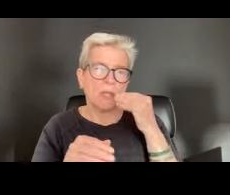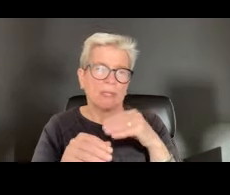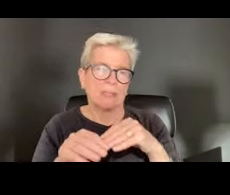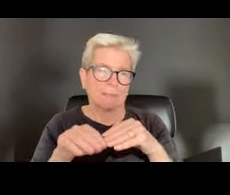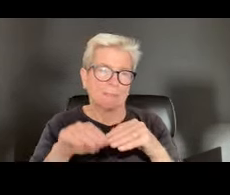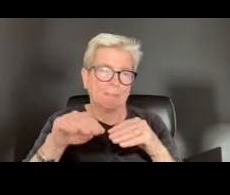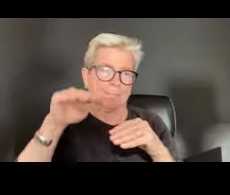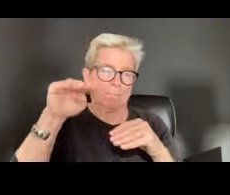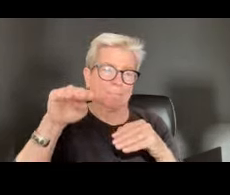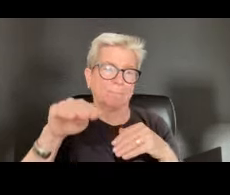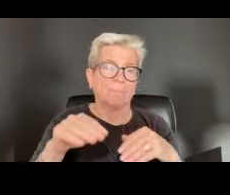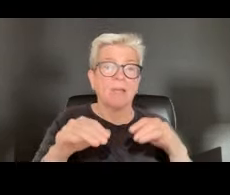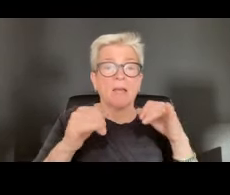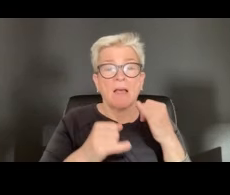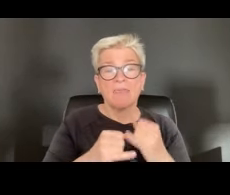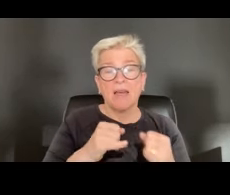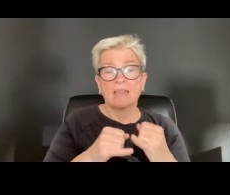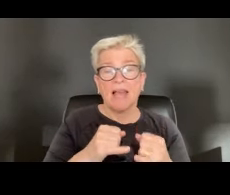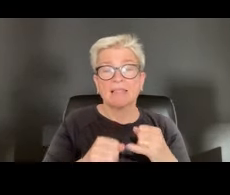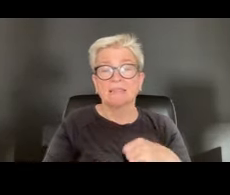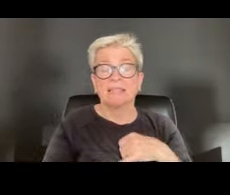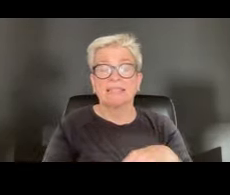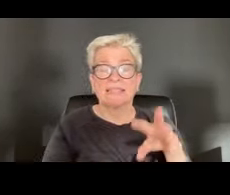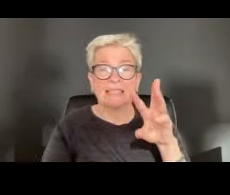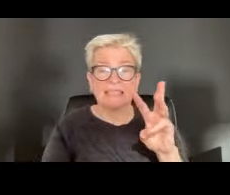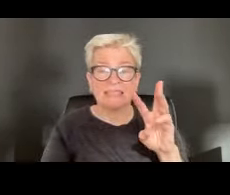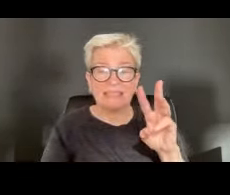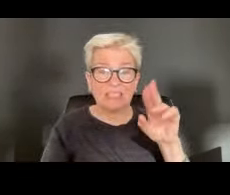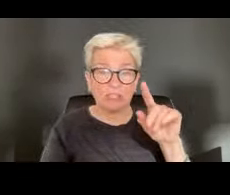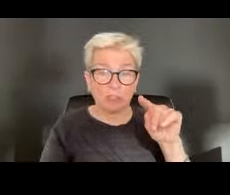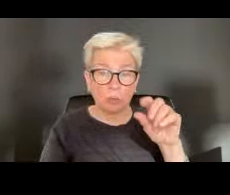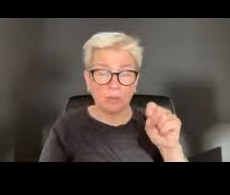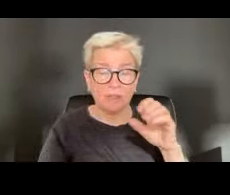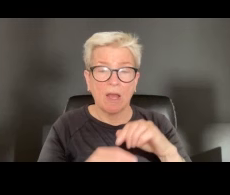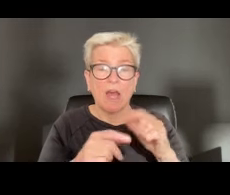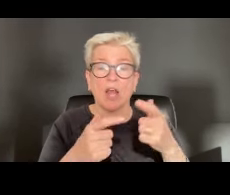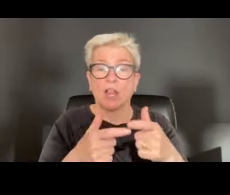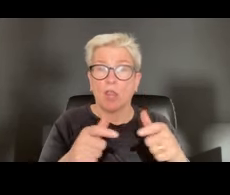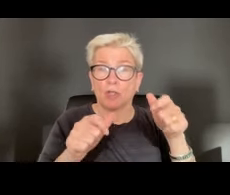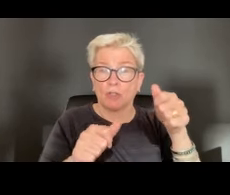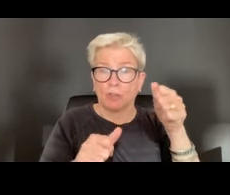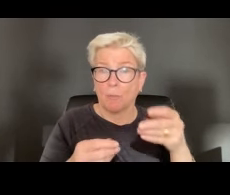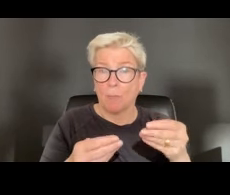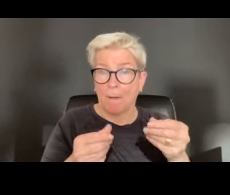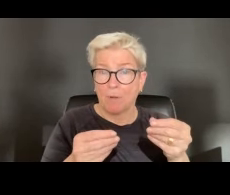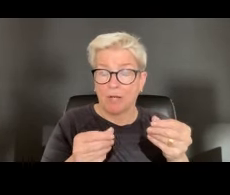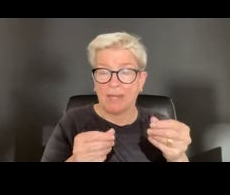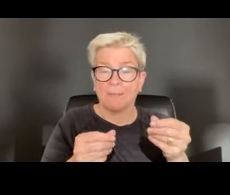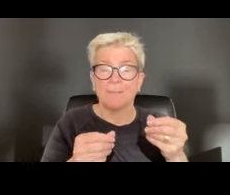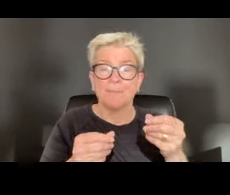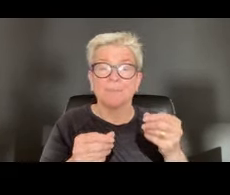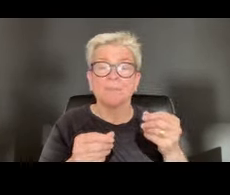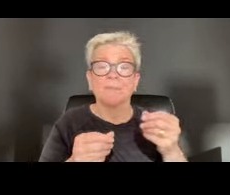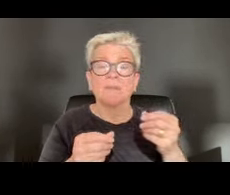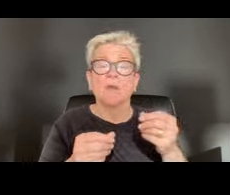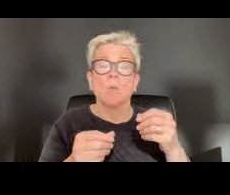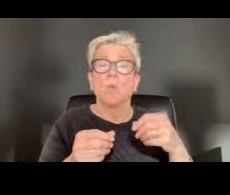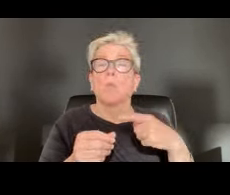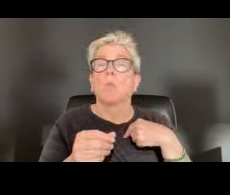a 6-unit property on a 6-unit development on a slightly larger property where the units are